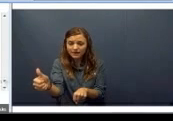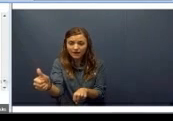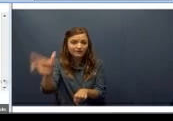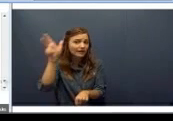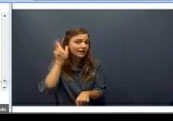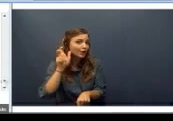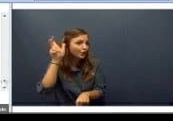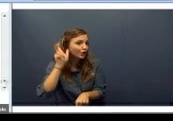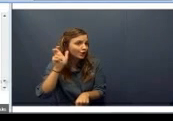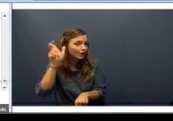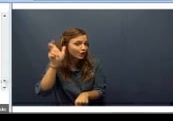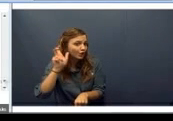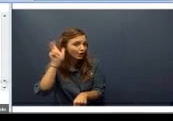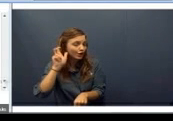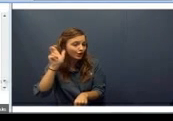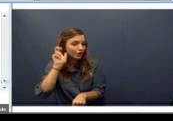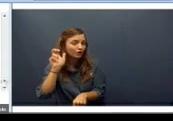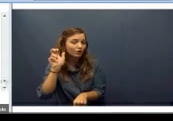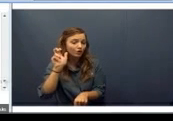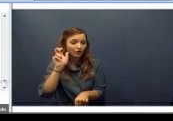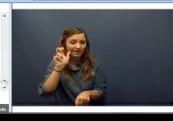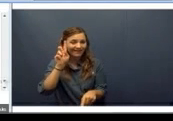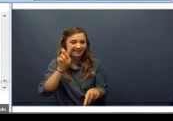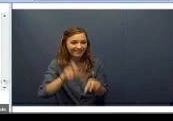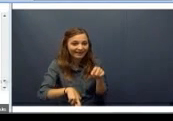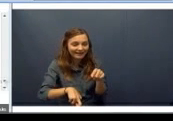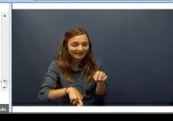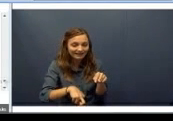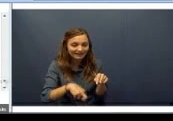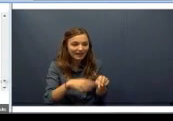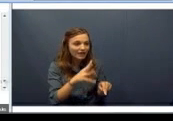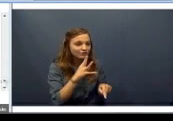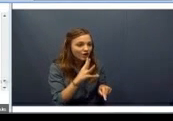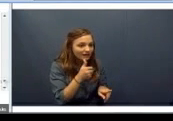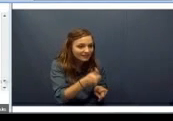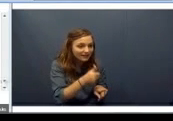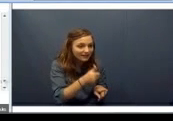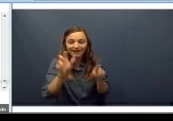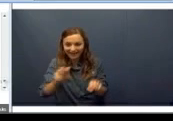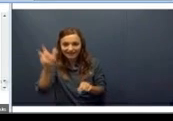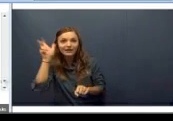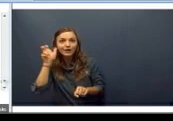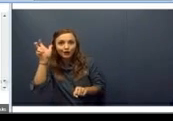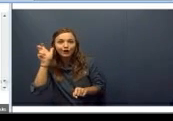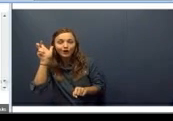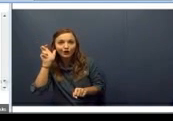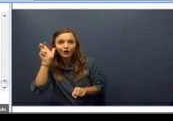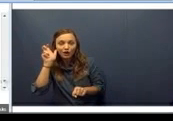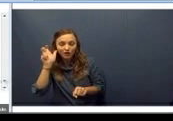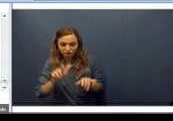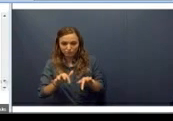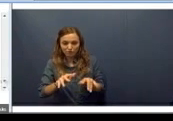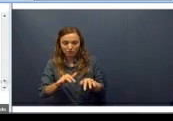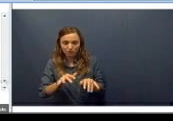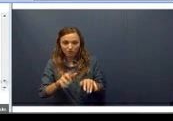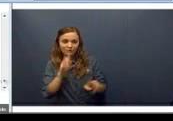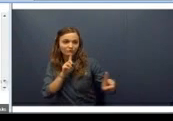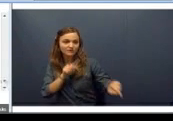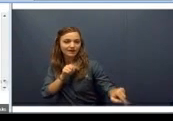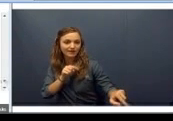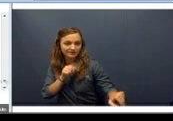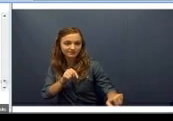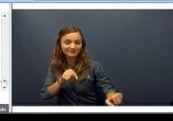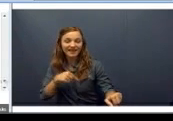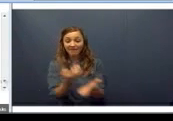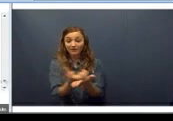can use a hearing carryover and voice carryover where they can maybe not use their voice, but they can hear.